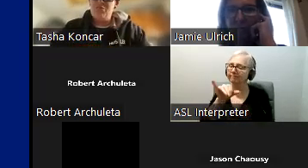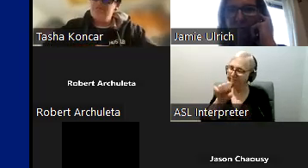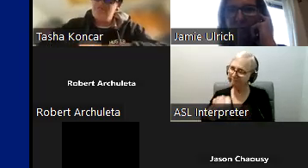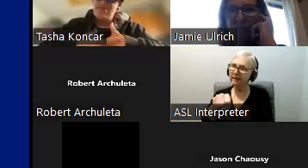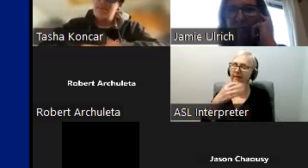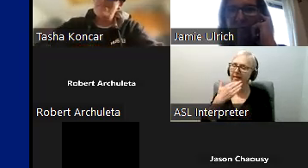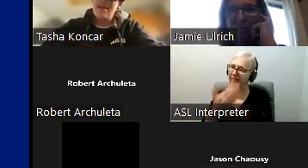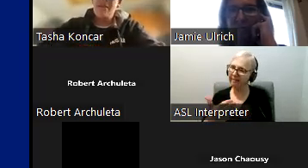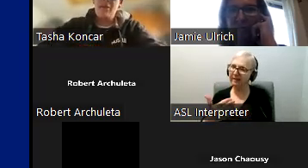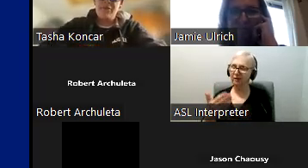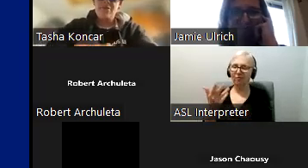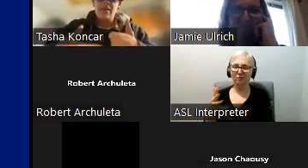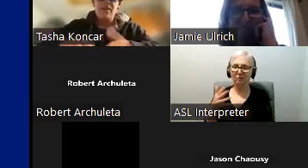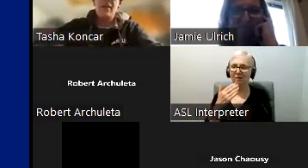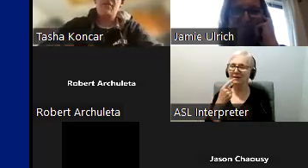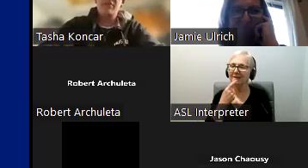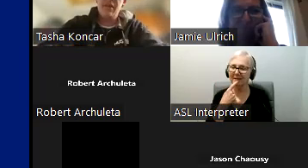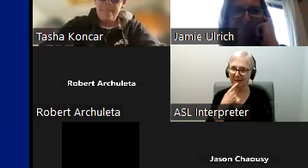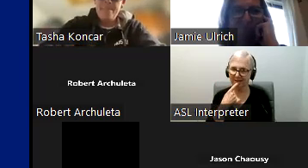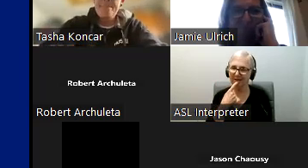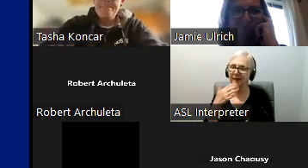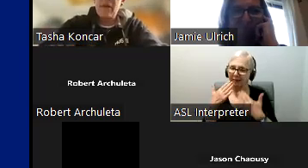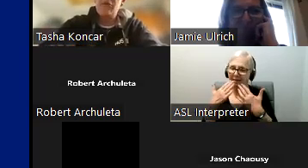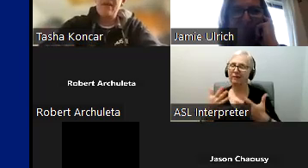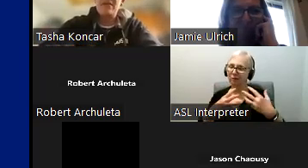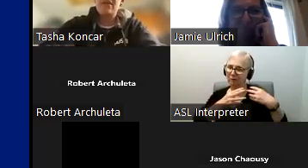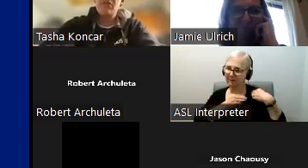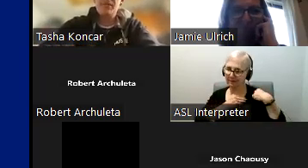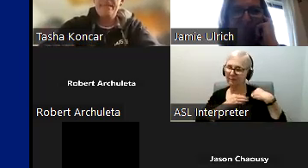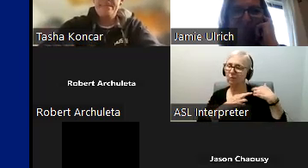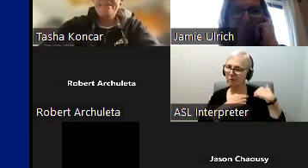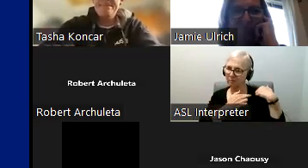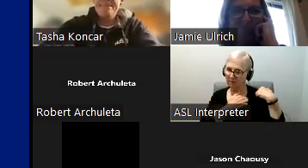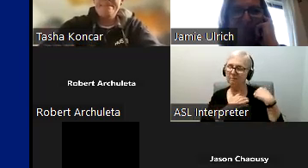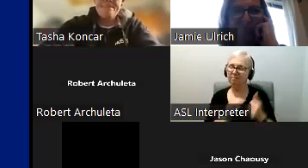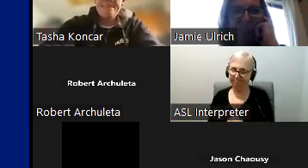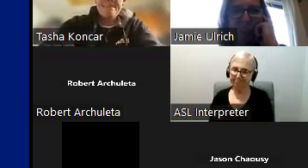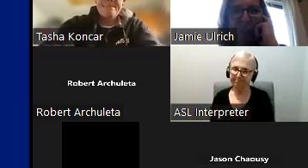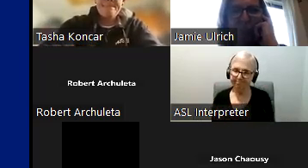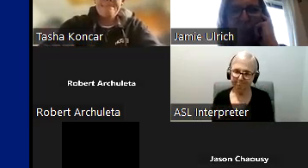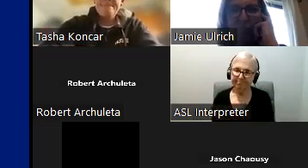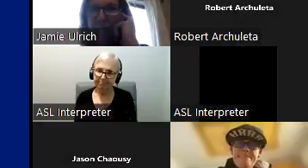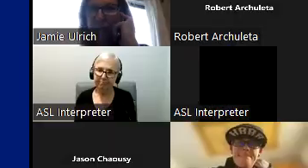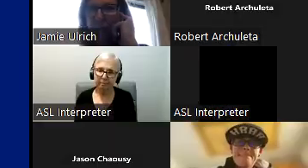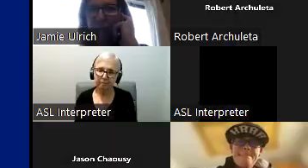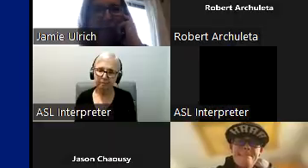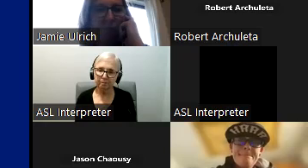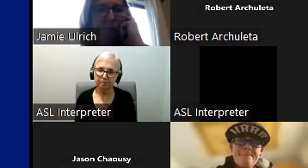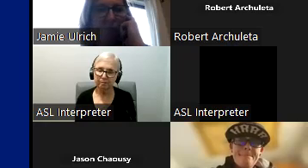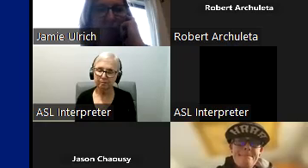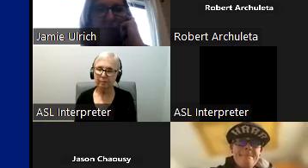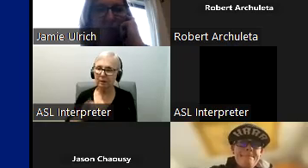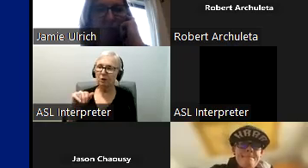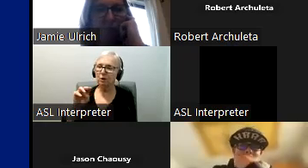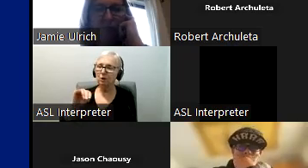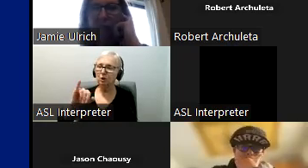Thank you. That's all I can say. Thank you for taking the accountability that we've been asking for. Okay. Jamie and Rob,